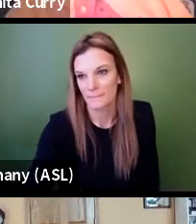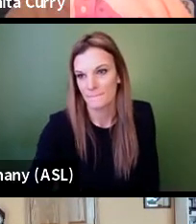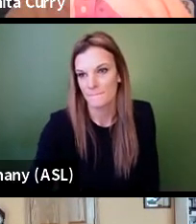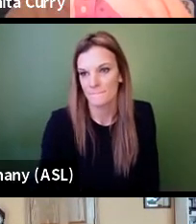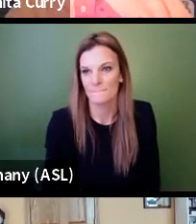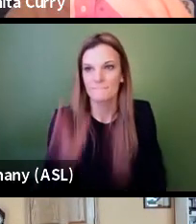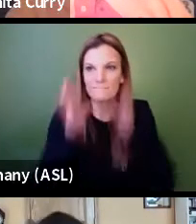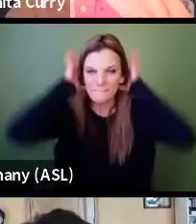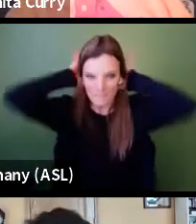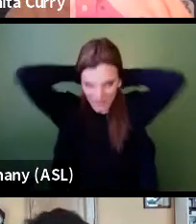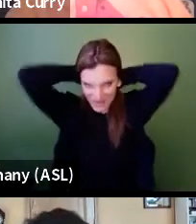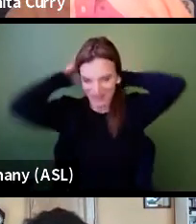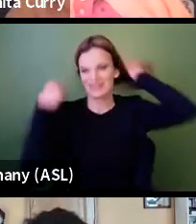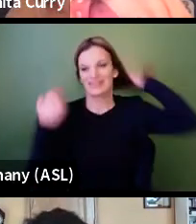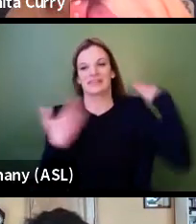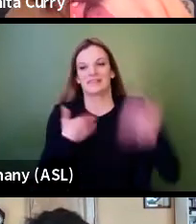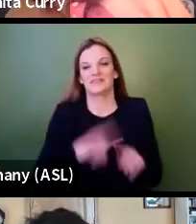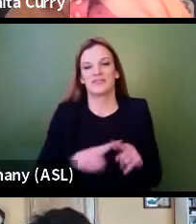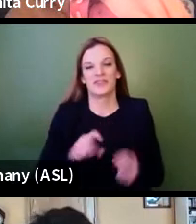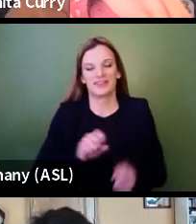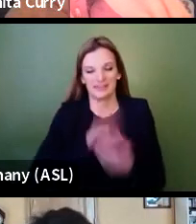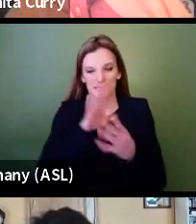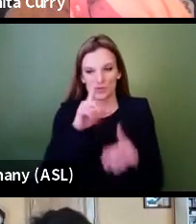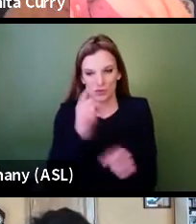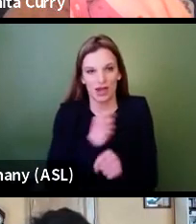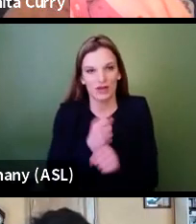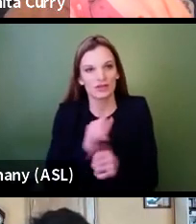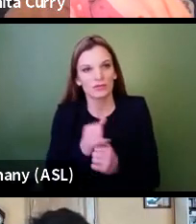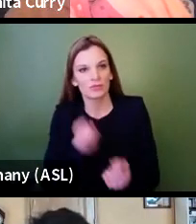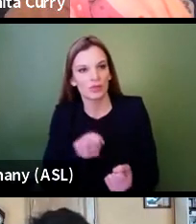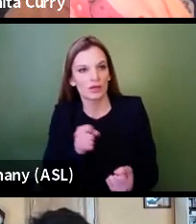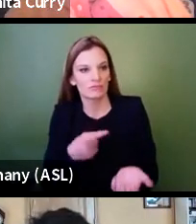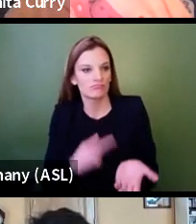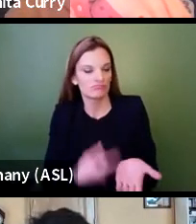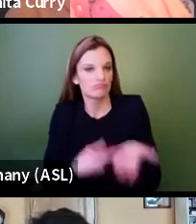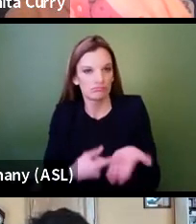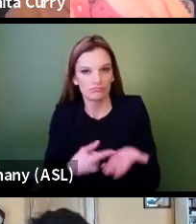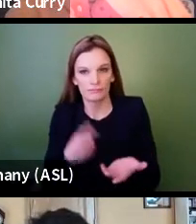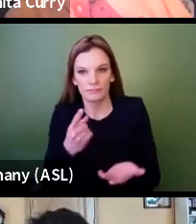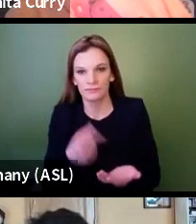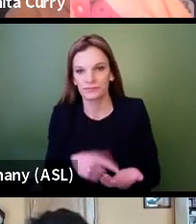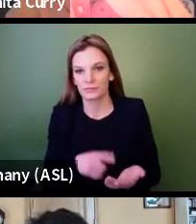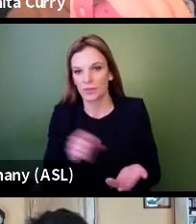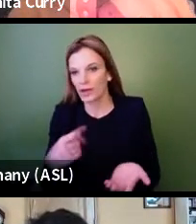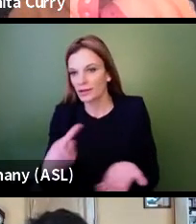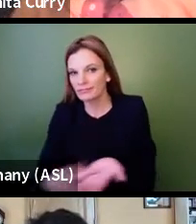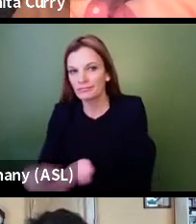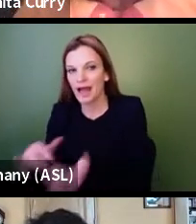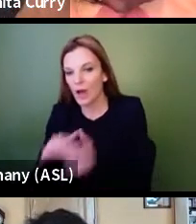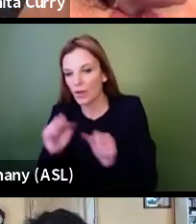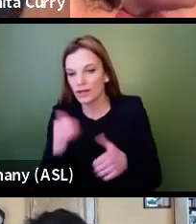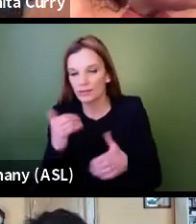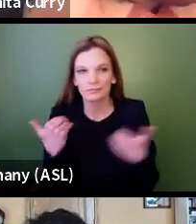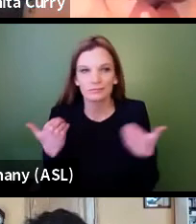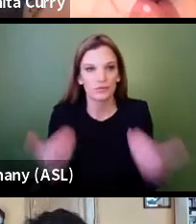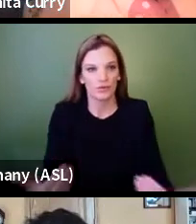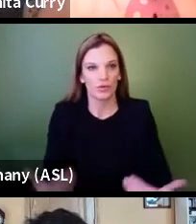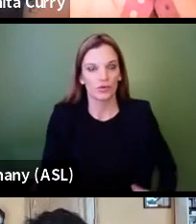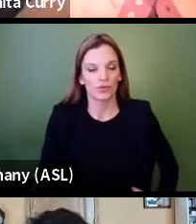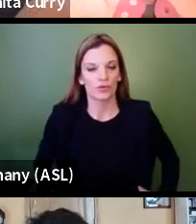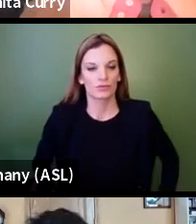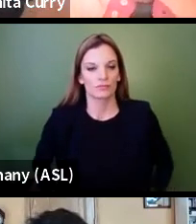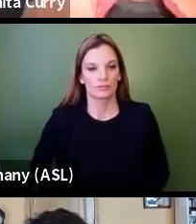to present to you. And we can continue on with some strategic conversations about how we move forward. So